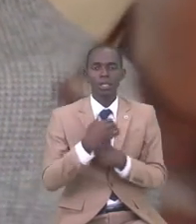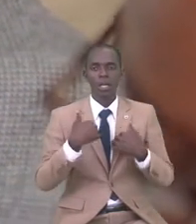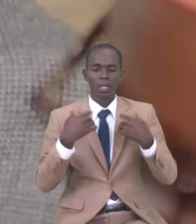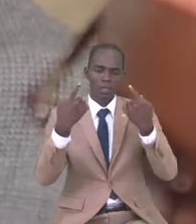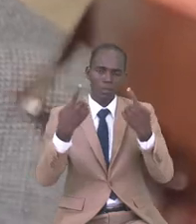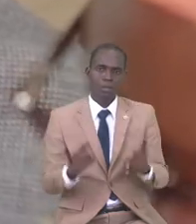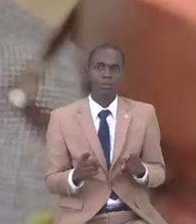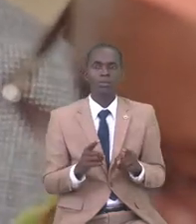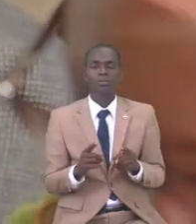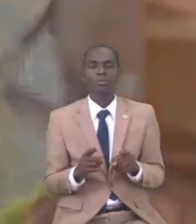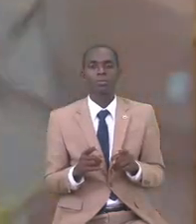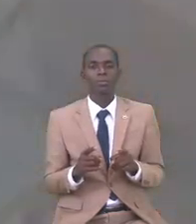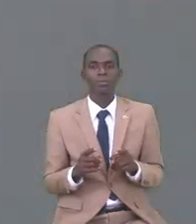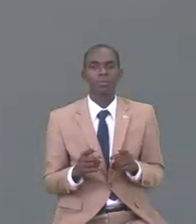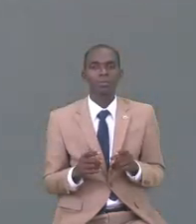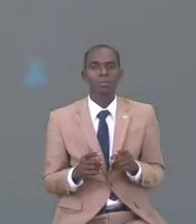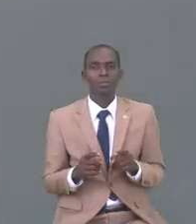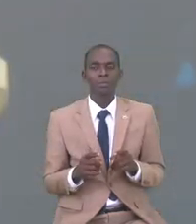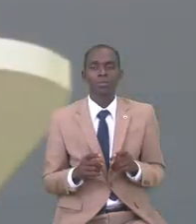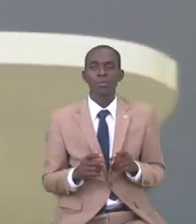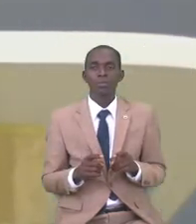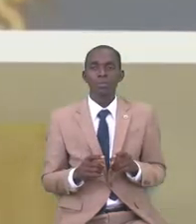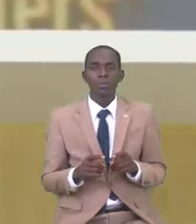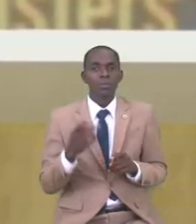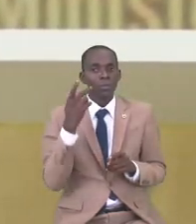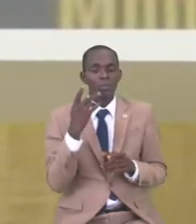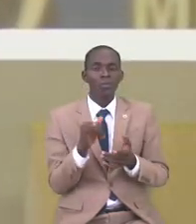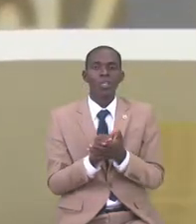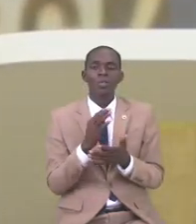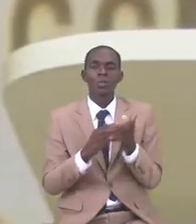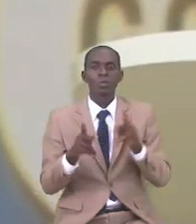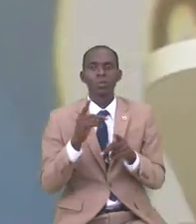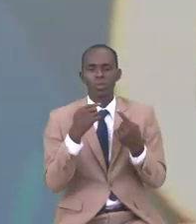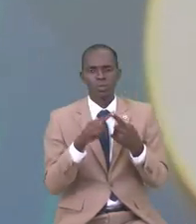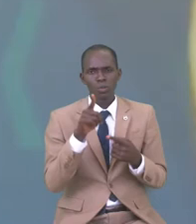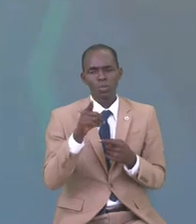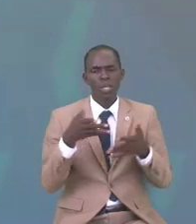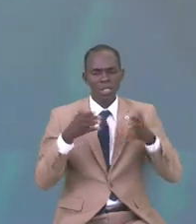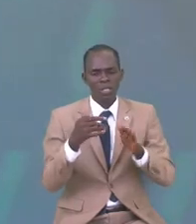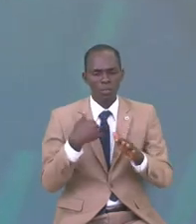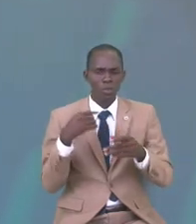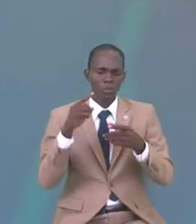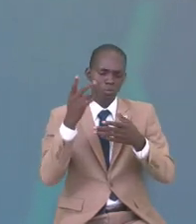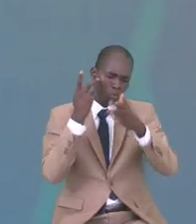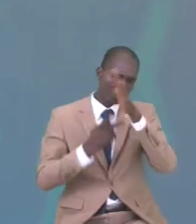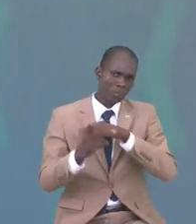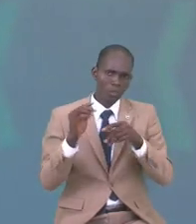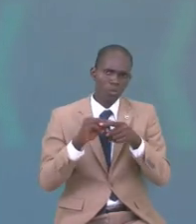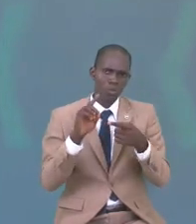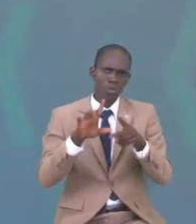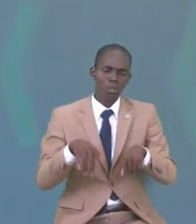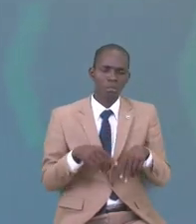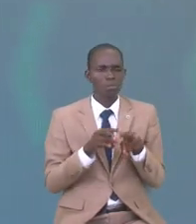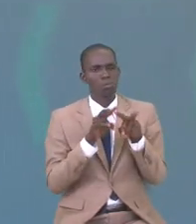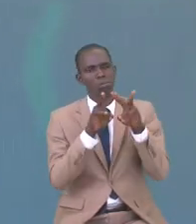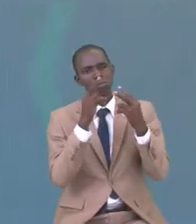come. You know, there are people, they come to you and they say, let me prophesy into your life. You look at their faces